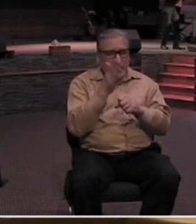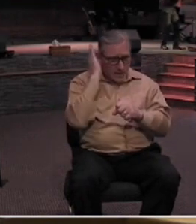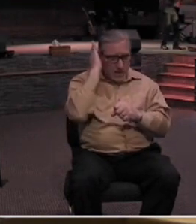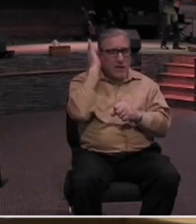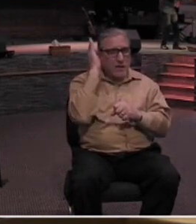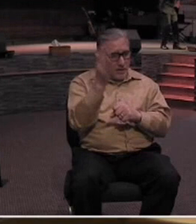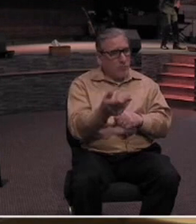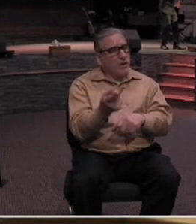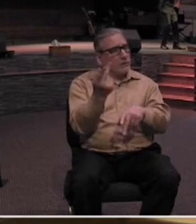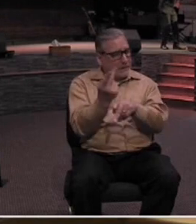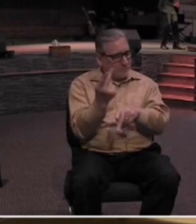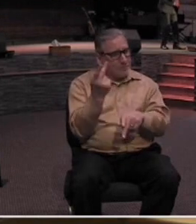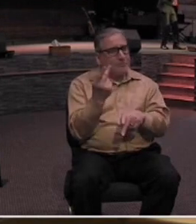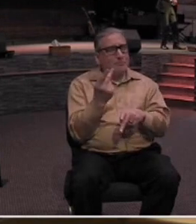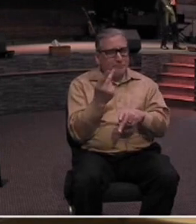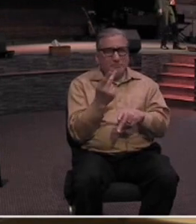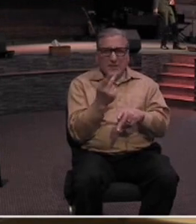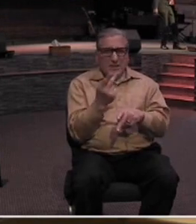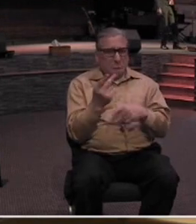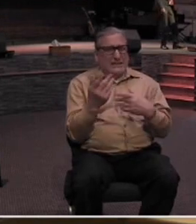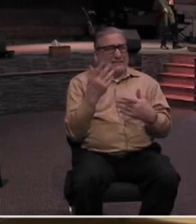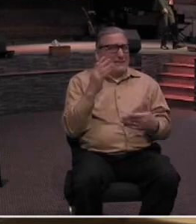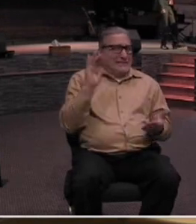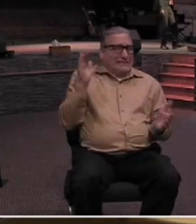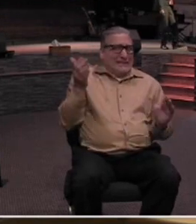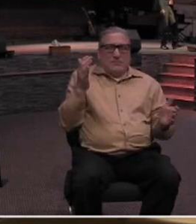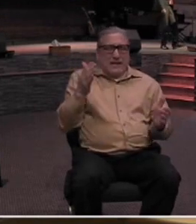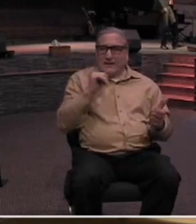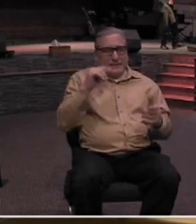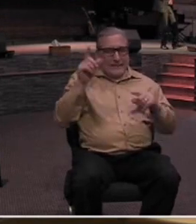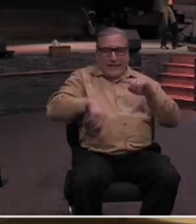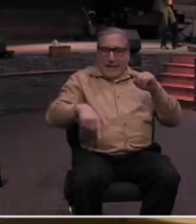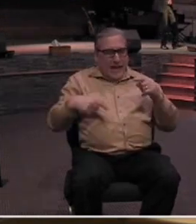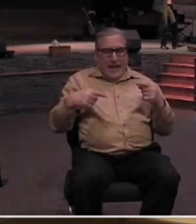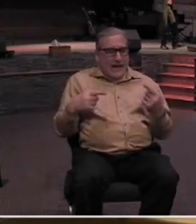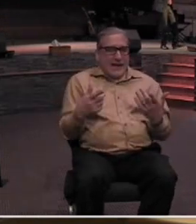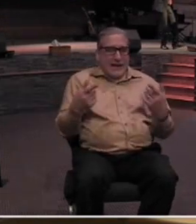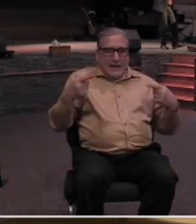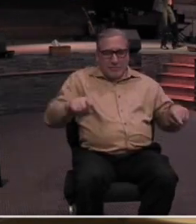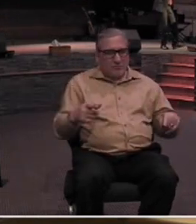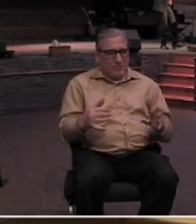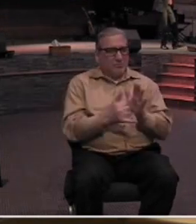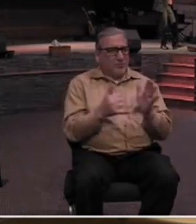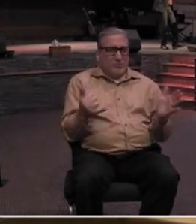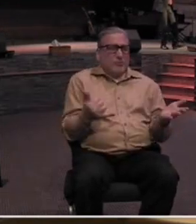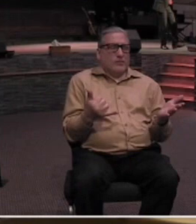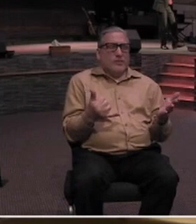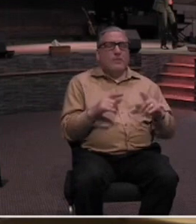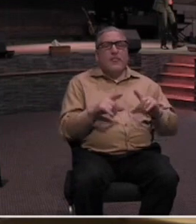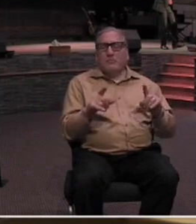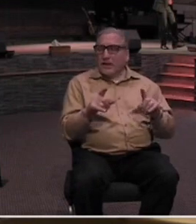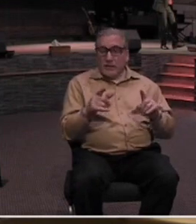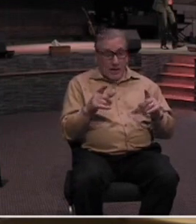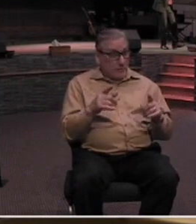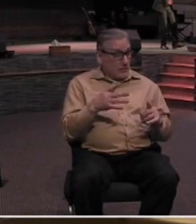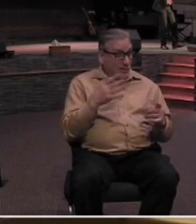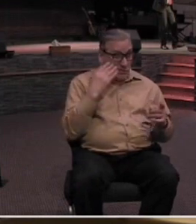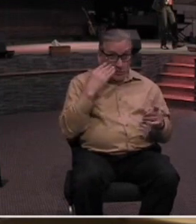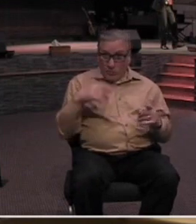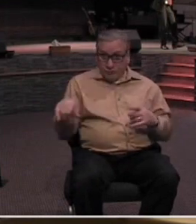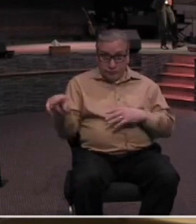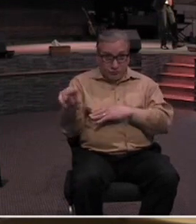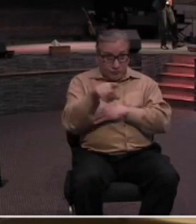attends to keep it, even when it doesn't seem like it's going to come to pass on your time. But I wonder, does anybody know that God is